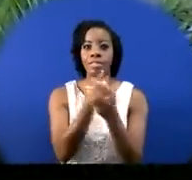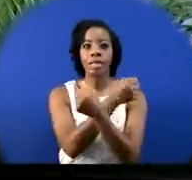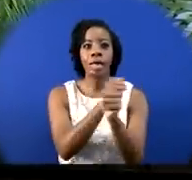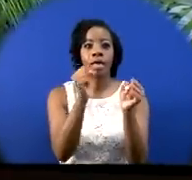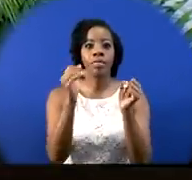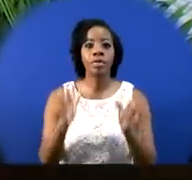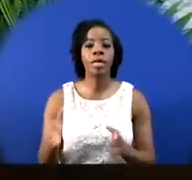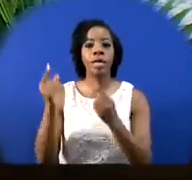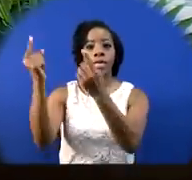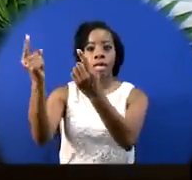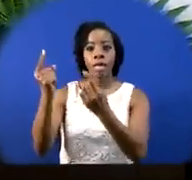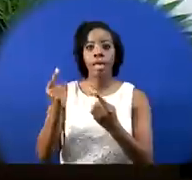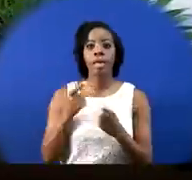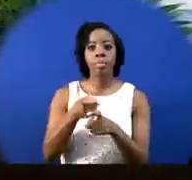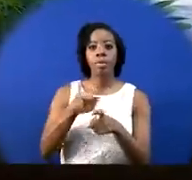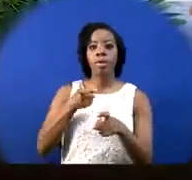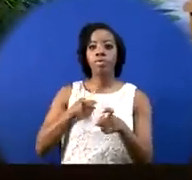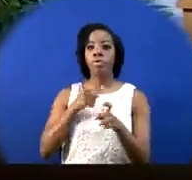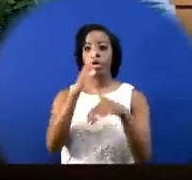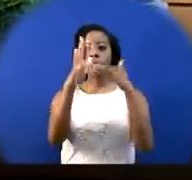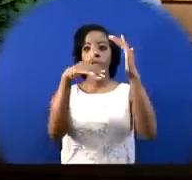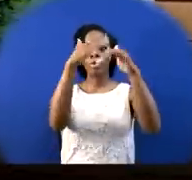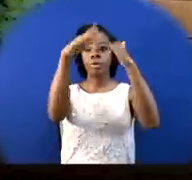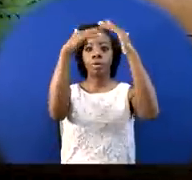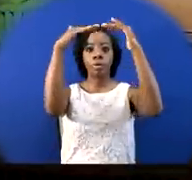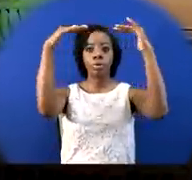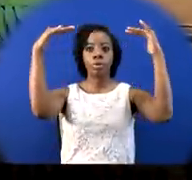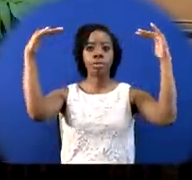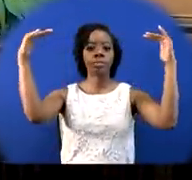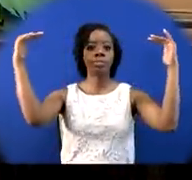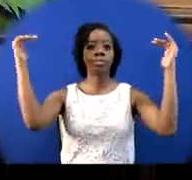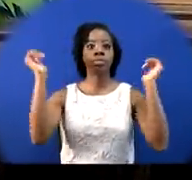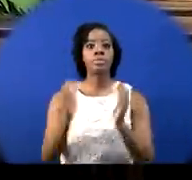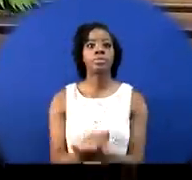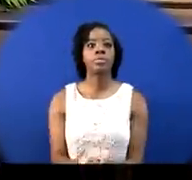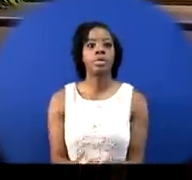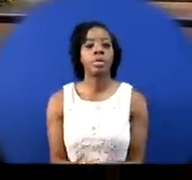about a Savior that came from the Lord.